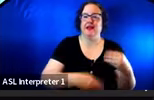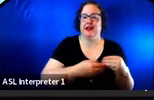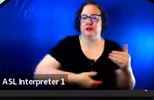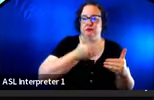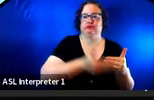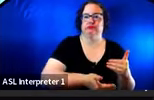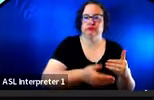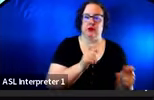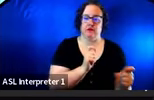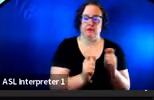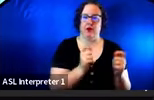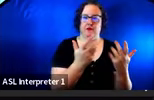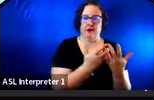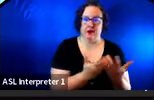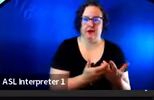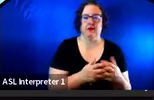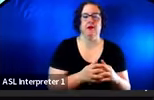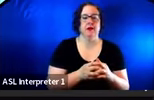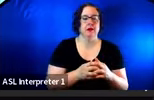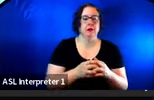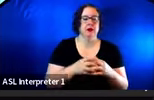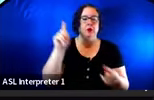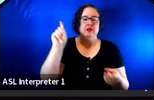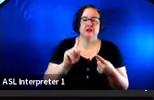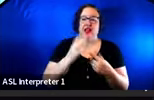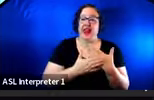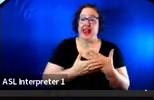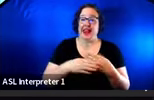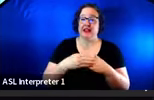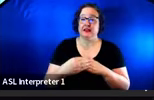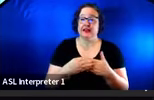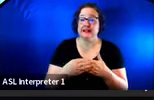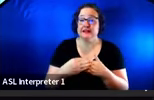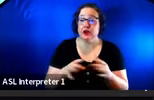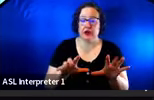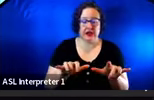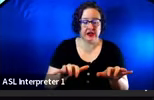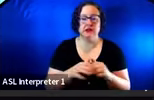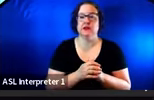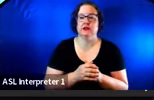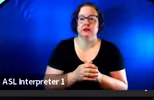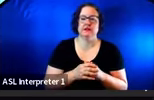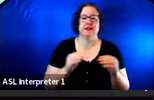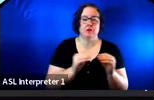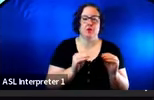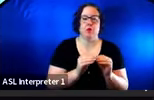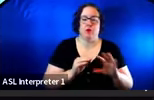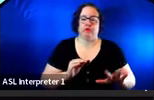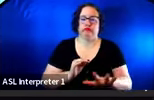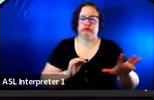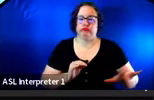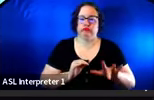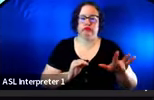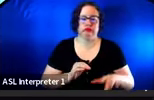with lacking hand dexterity can use it in a more gross pattern to activate the directional pad. So this